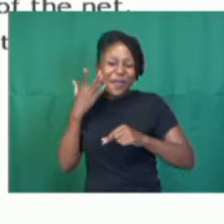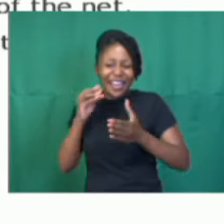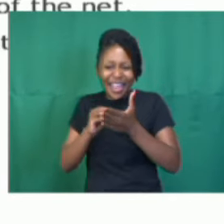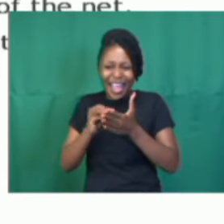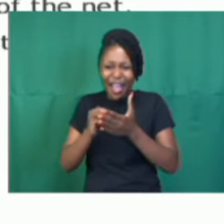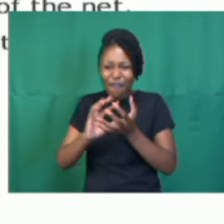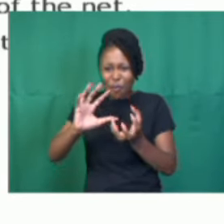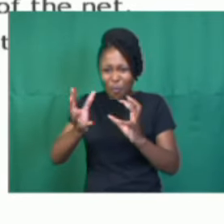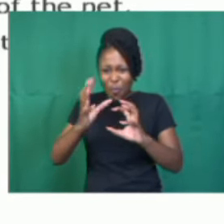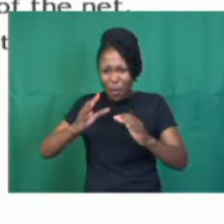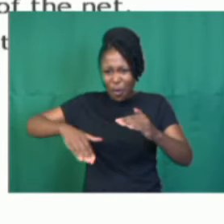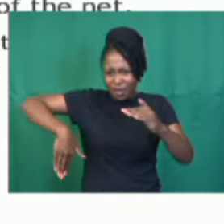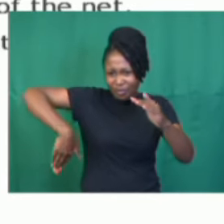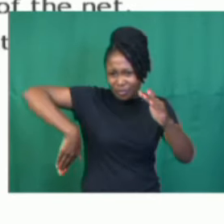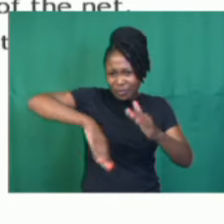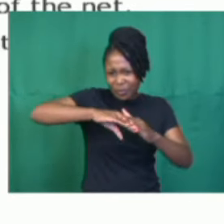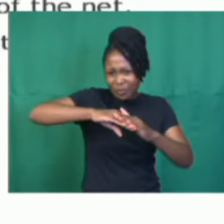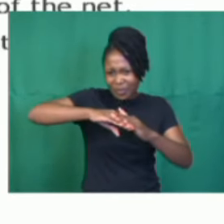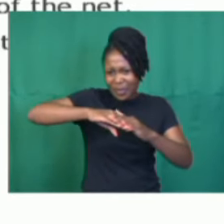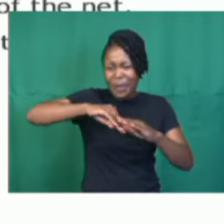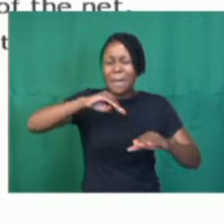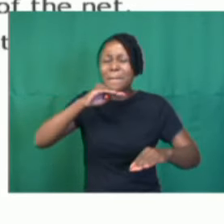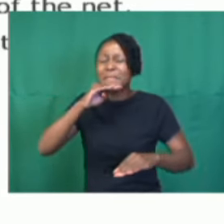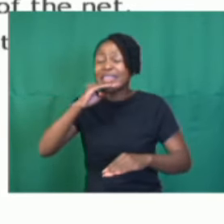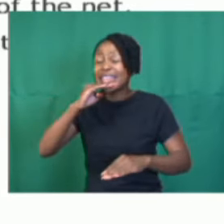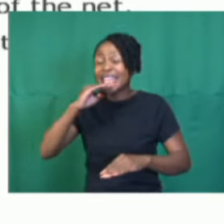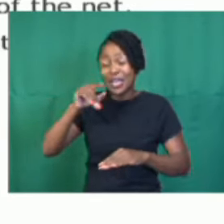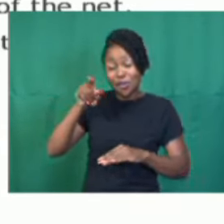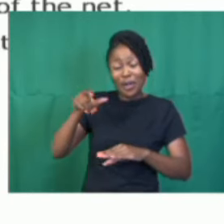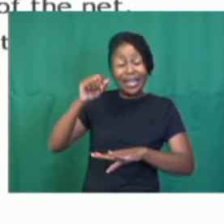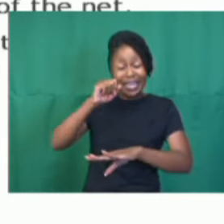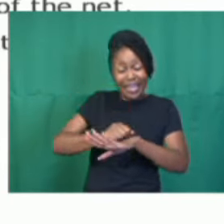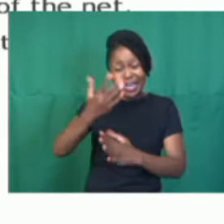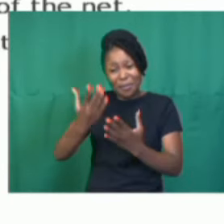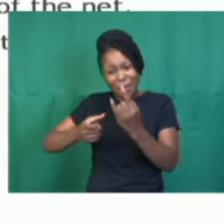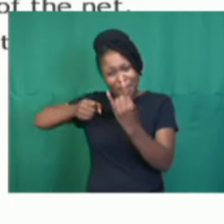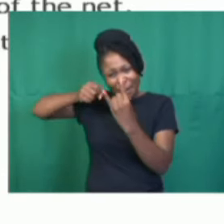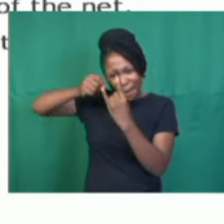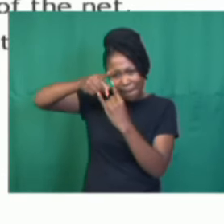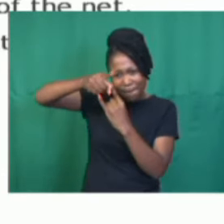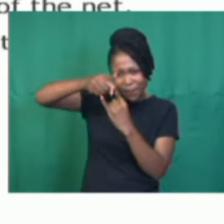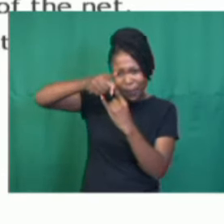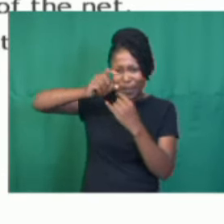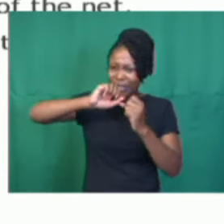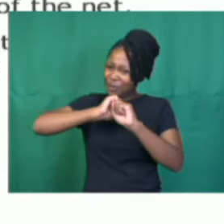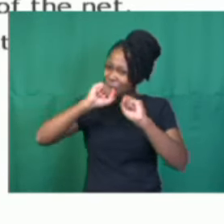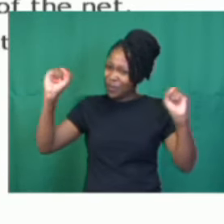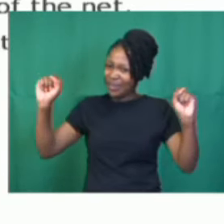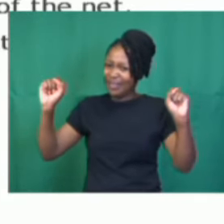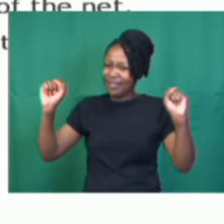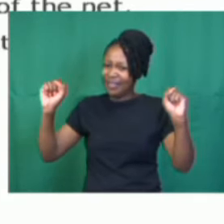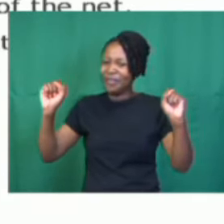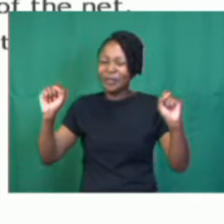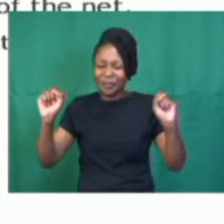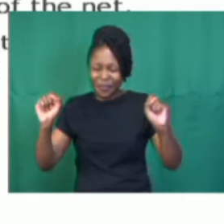very confident that he is actually going to slide the ball at the back of the net. And again